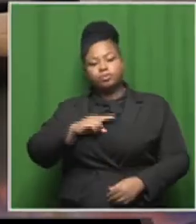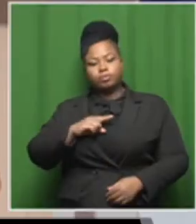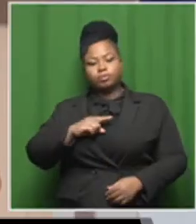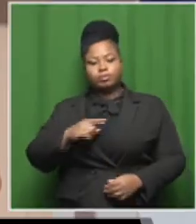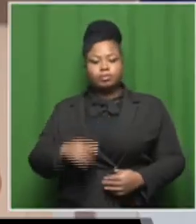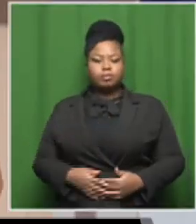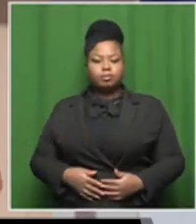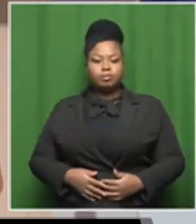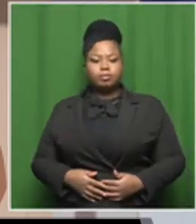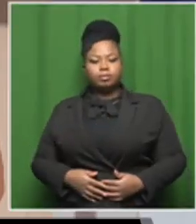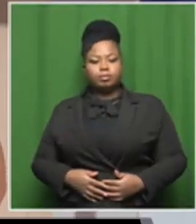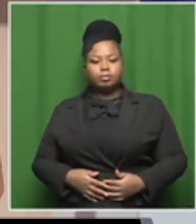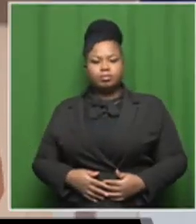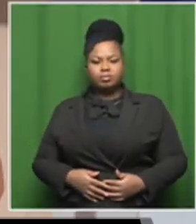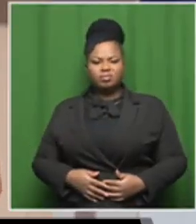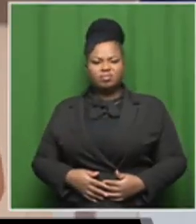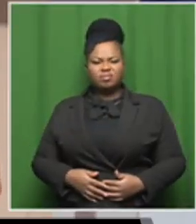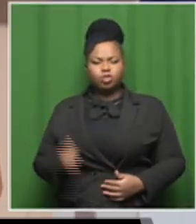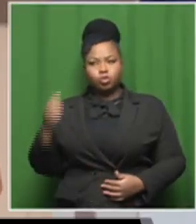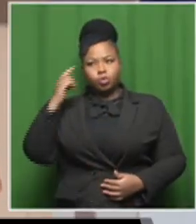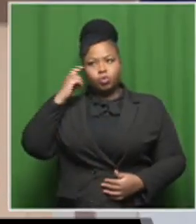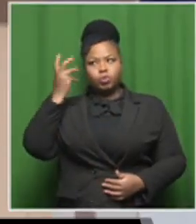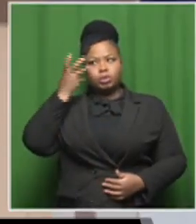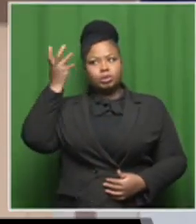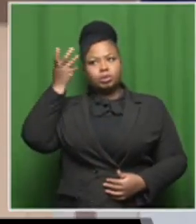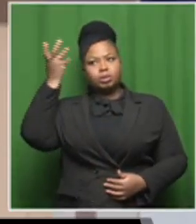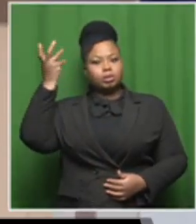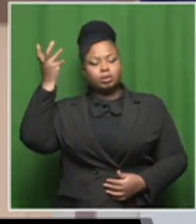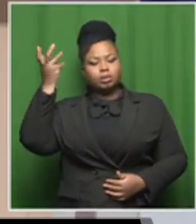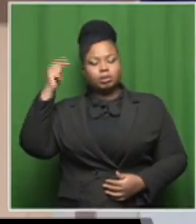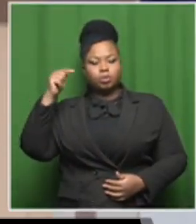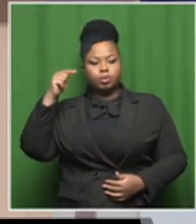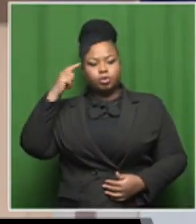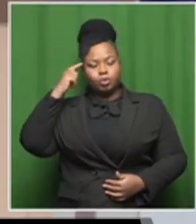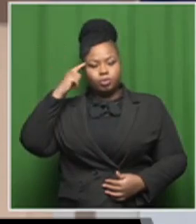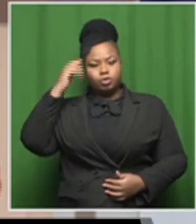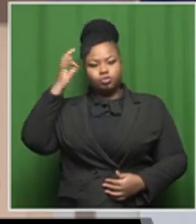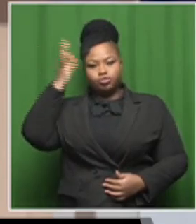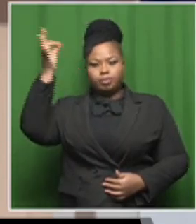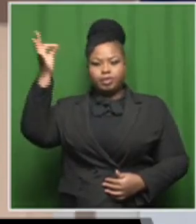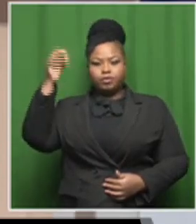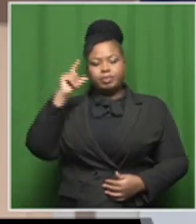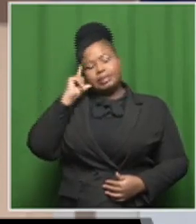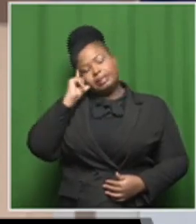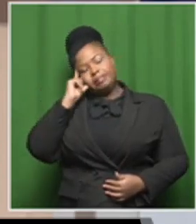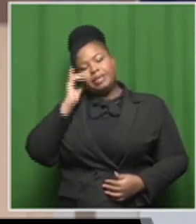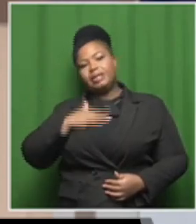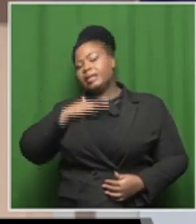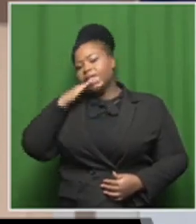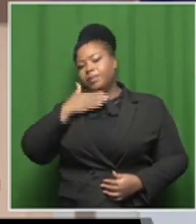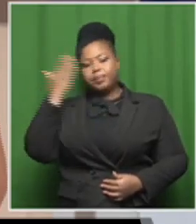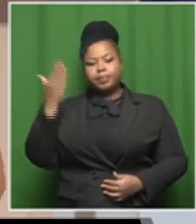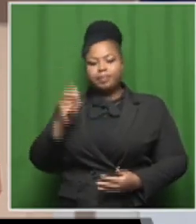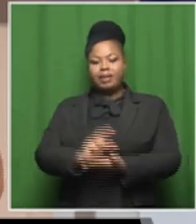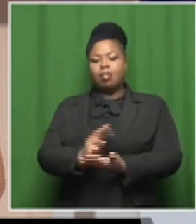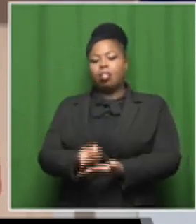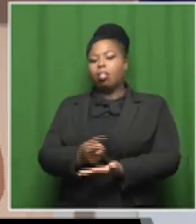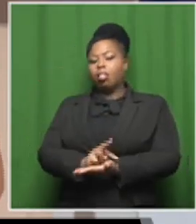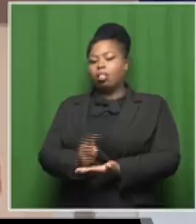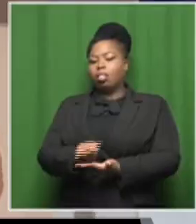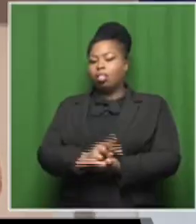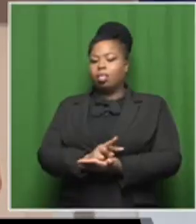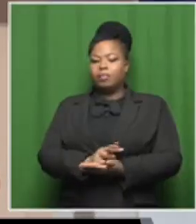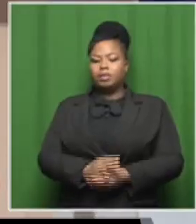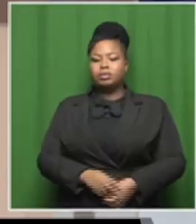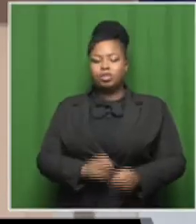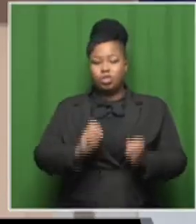have sort of hallucinations from sleep deprivation. Generally happens at night between sort of 12